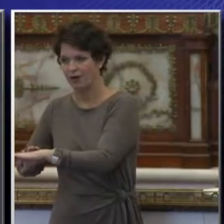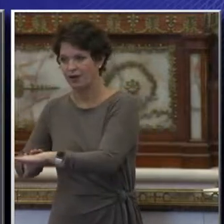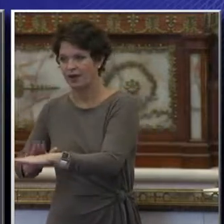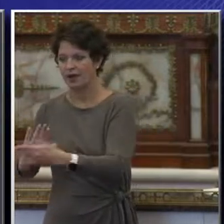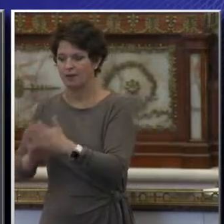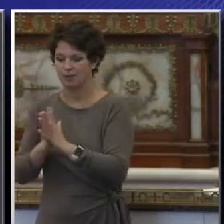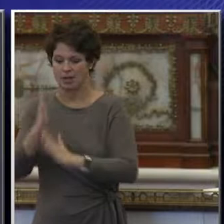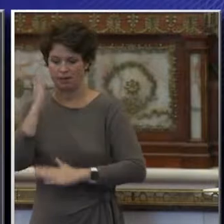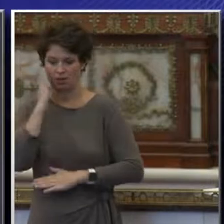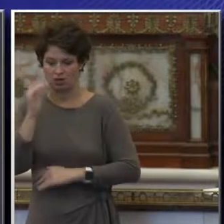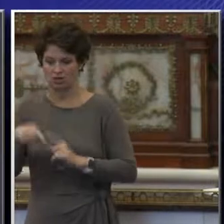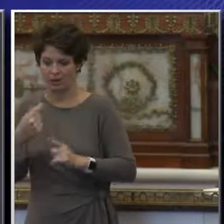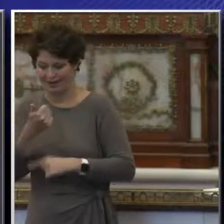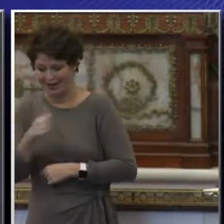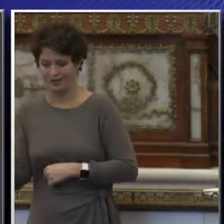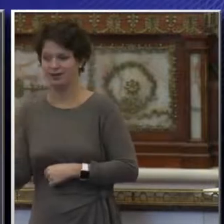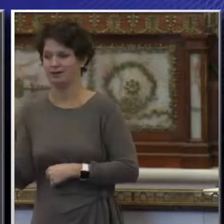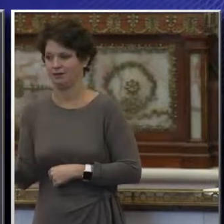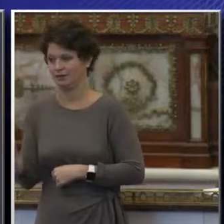hyper-conscious about any,